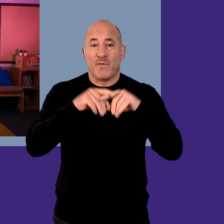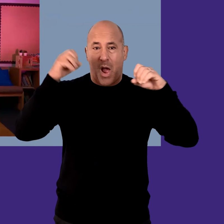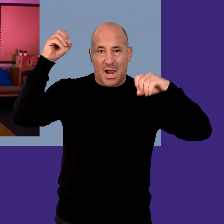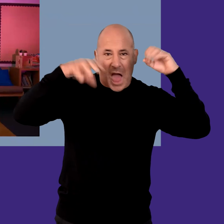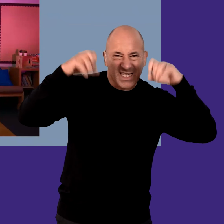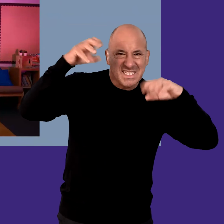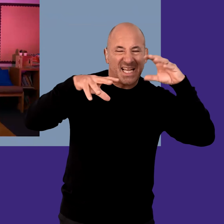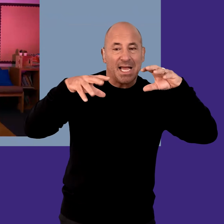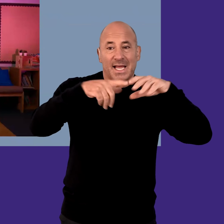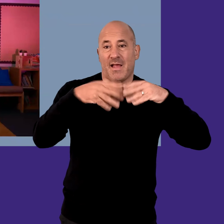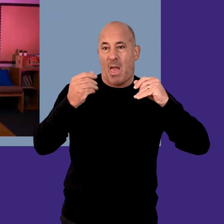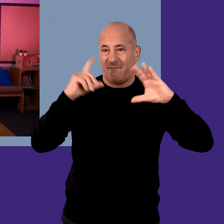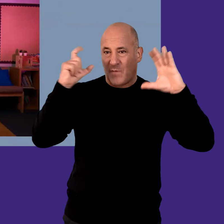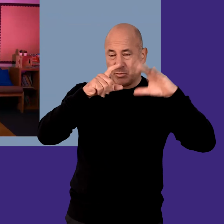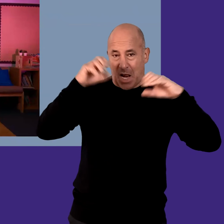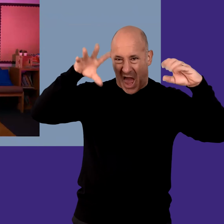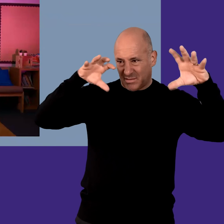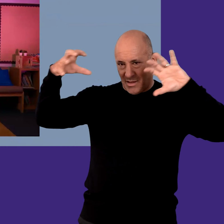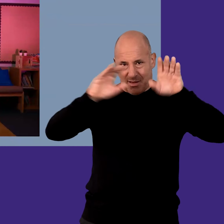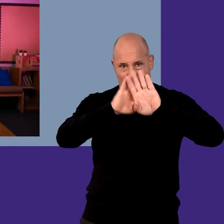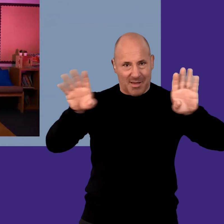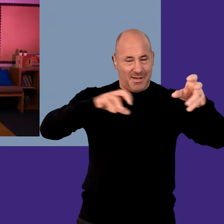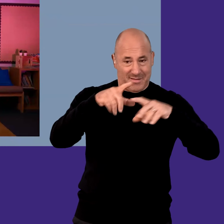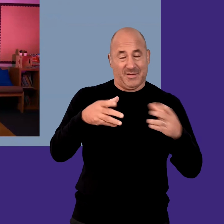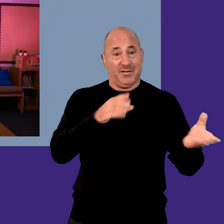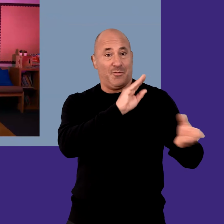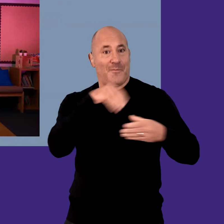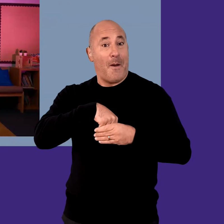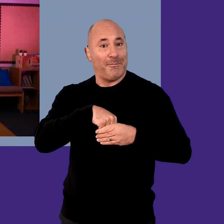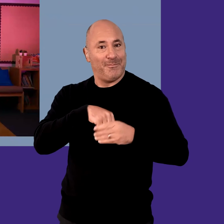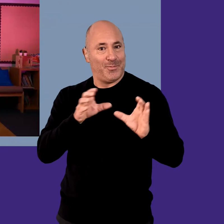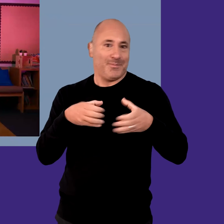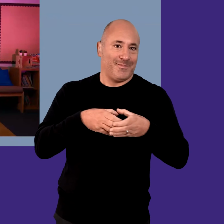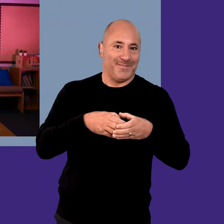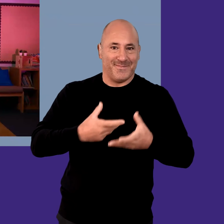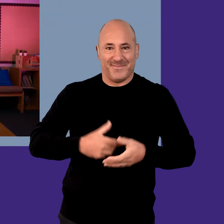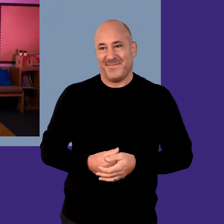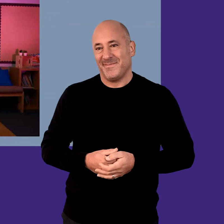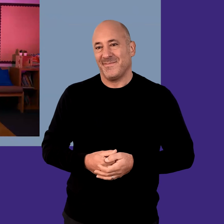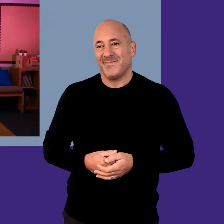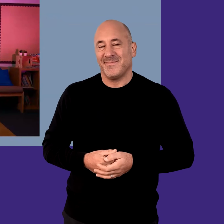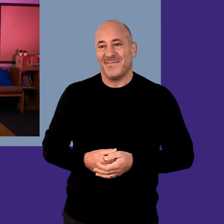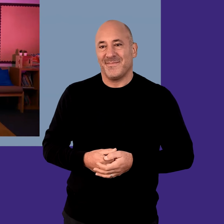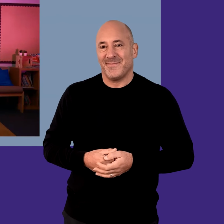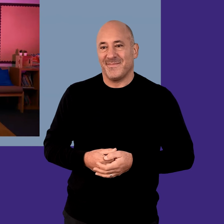people who became his team, his in-house lighting crew that helped take photographs.